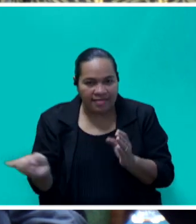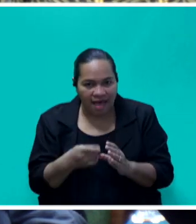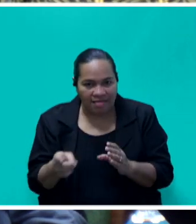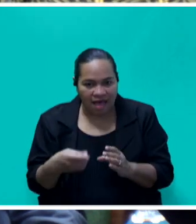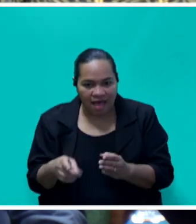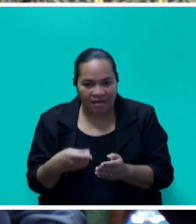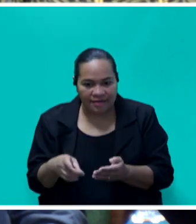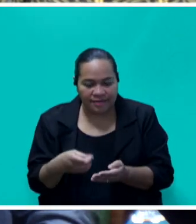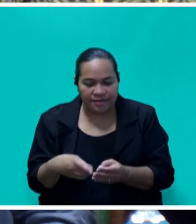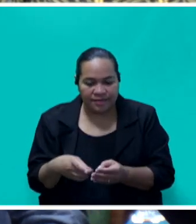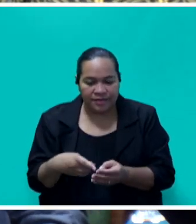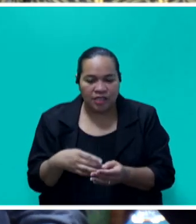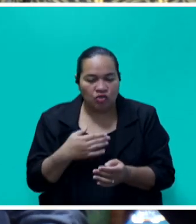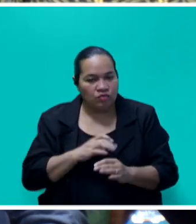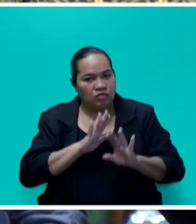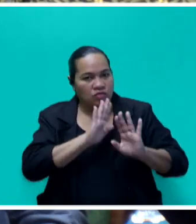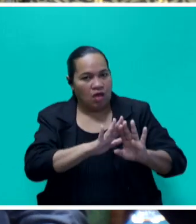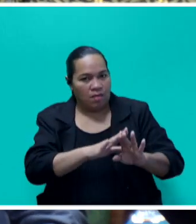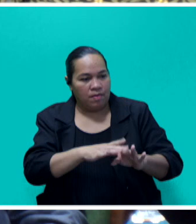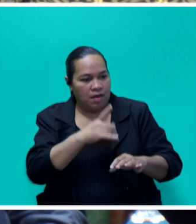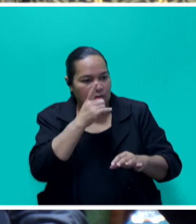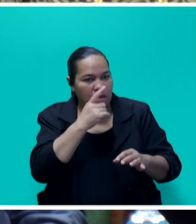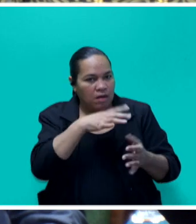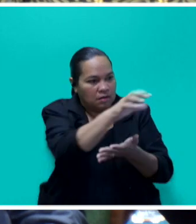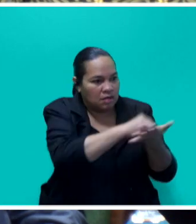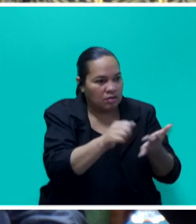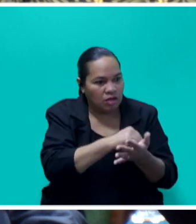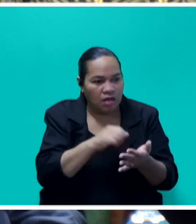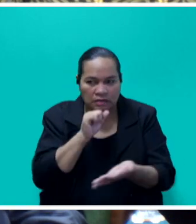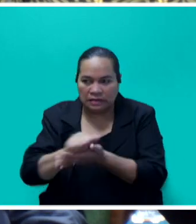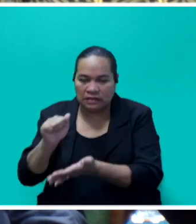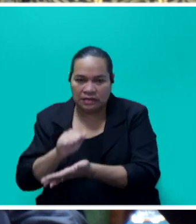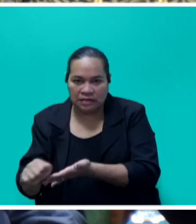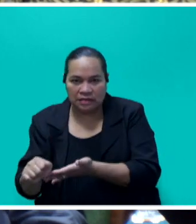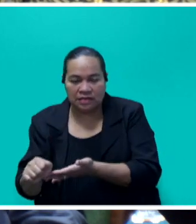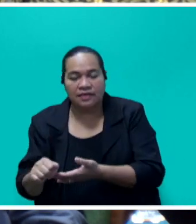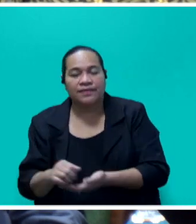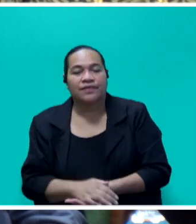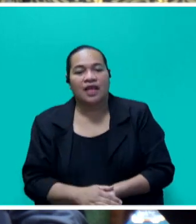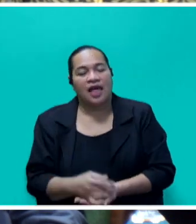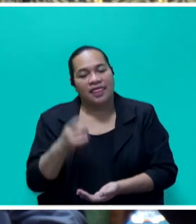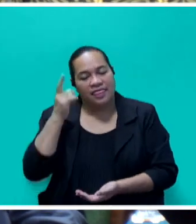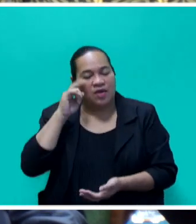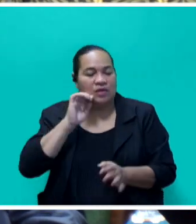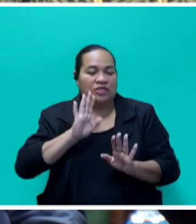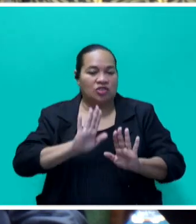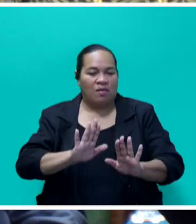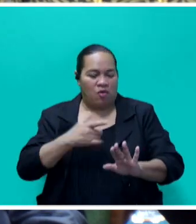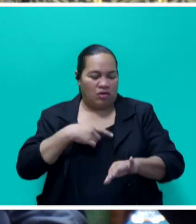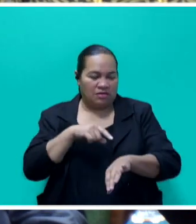the prevalence of human trafficking in Fiji, Mr. Speaker. I think I'll stop there in the interest of